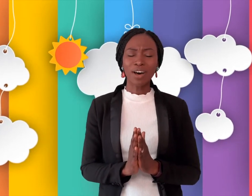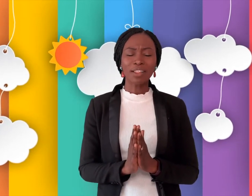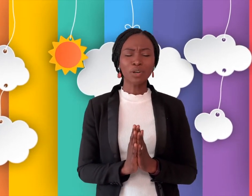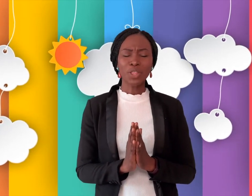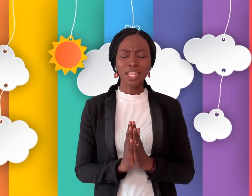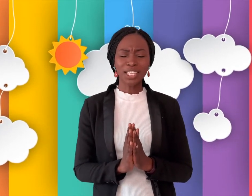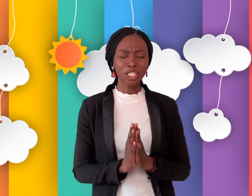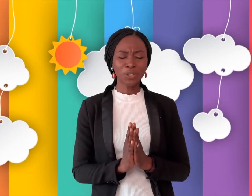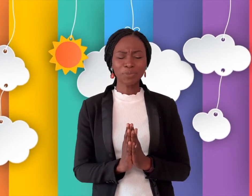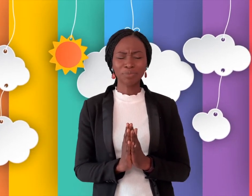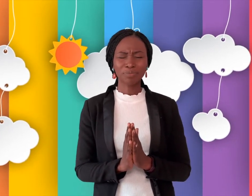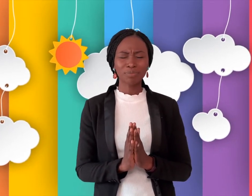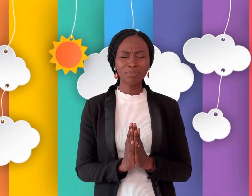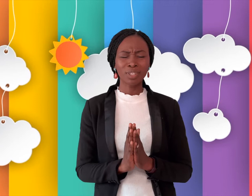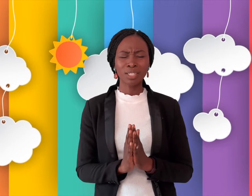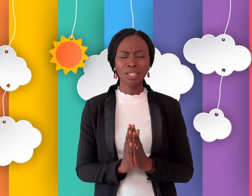Heavenly Father, we thank you